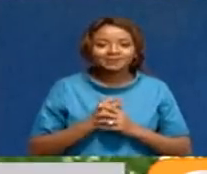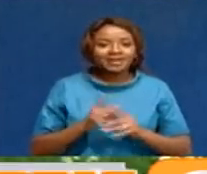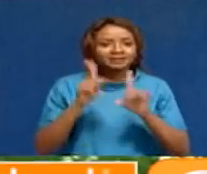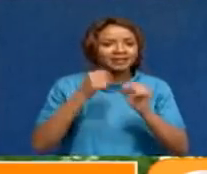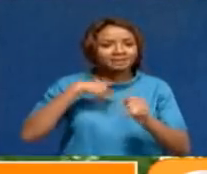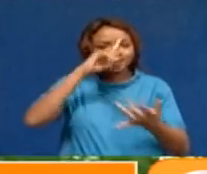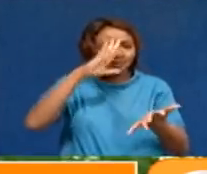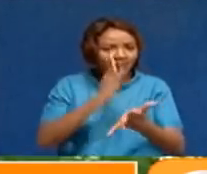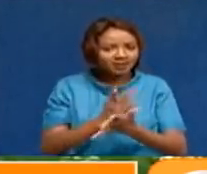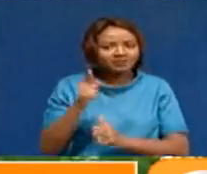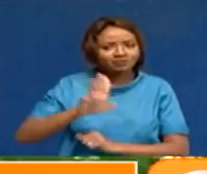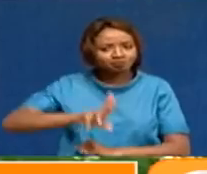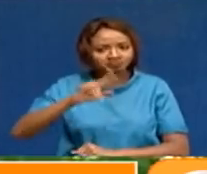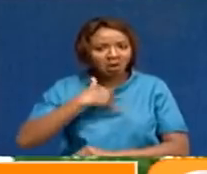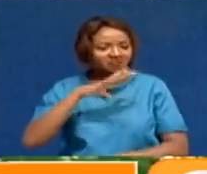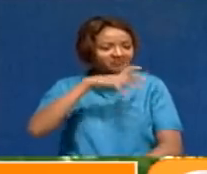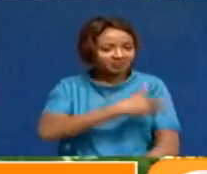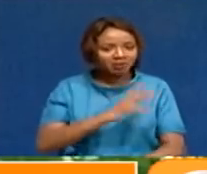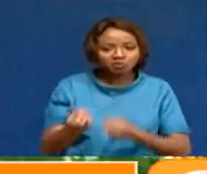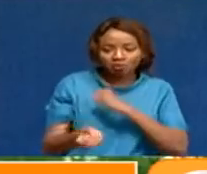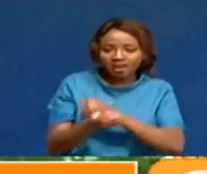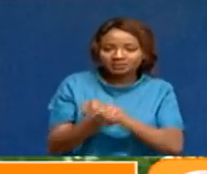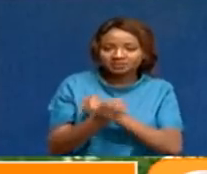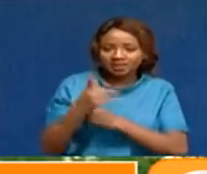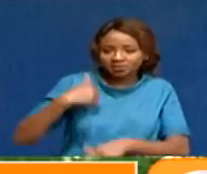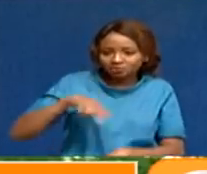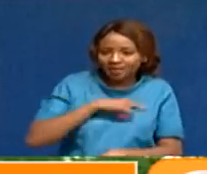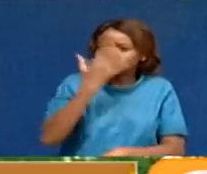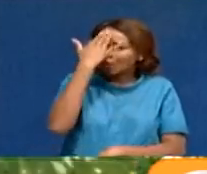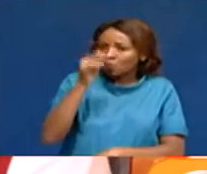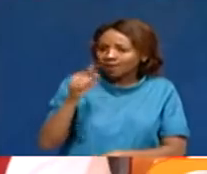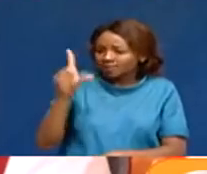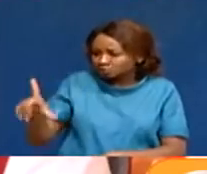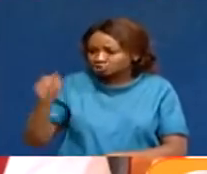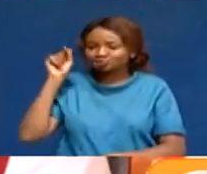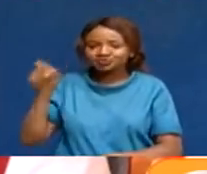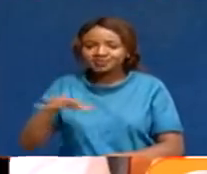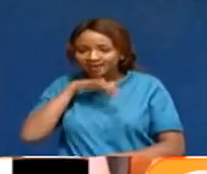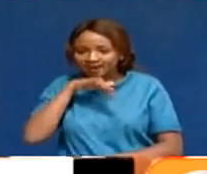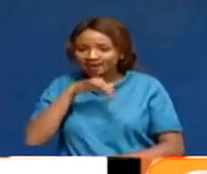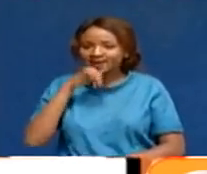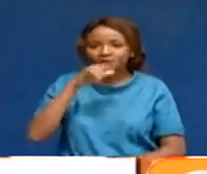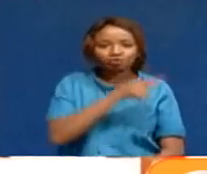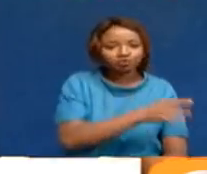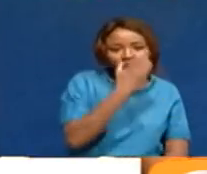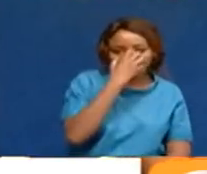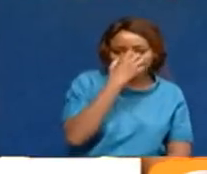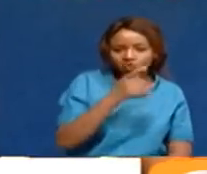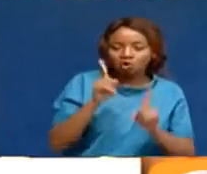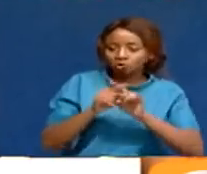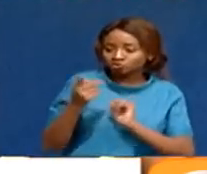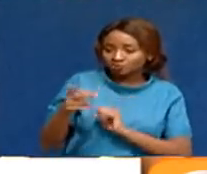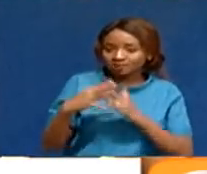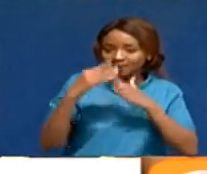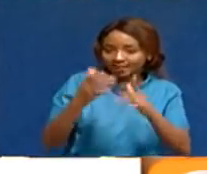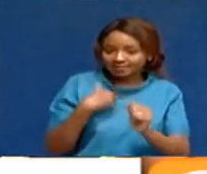us why he has chosen him and not the other party. The leaders who held long day meetings with Jubilee